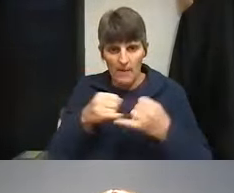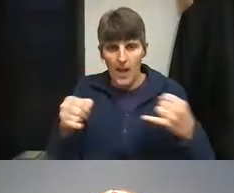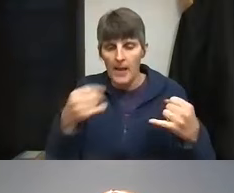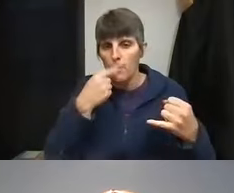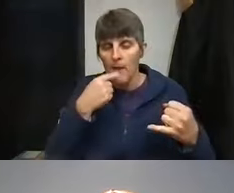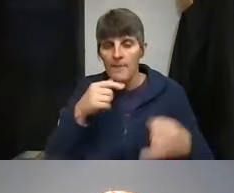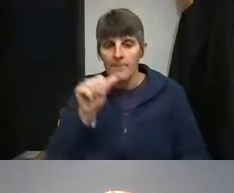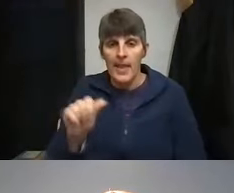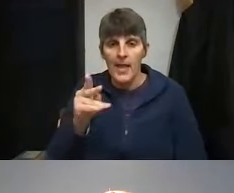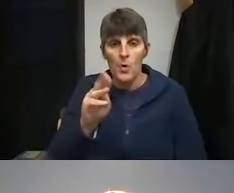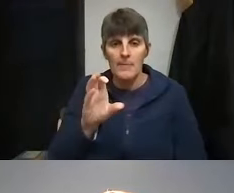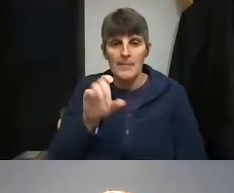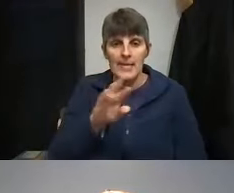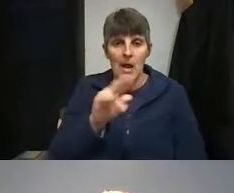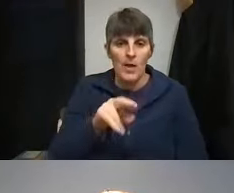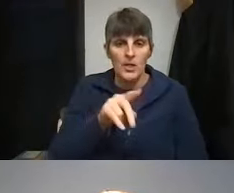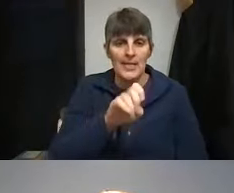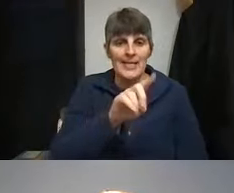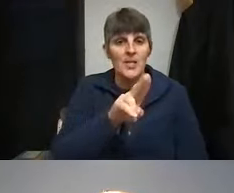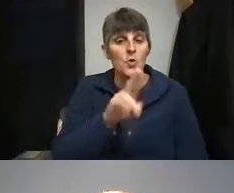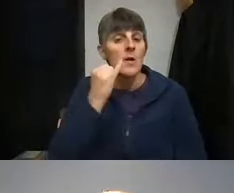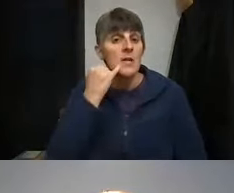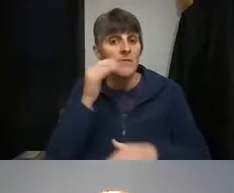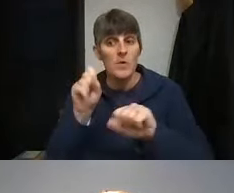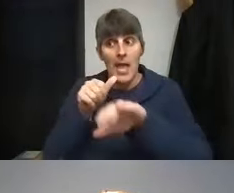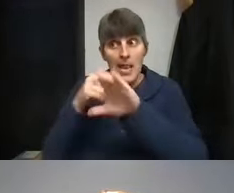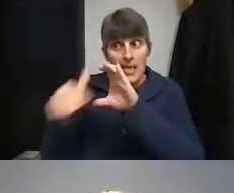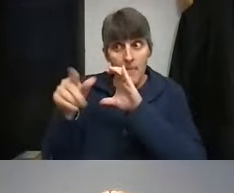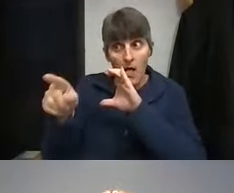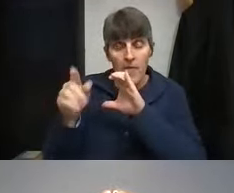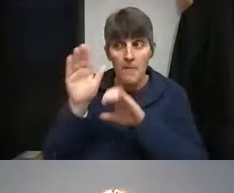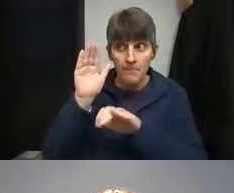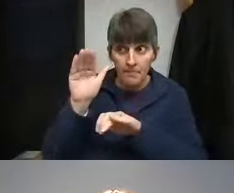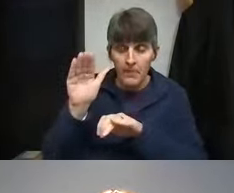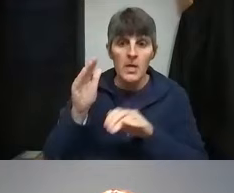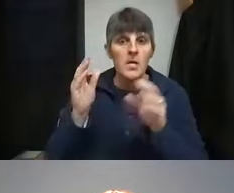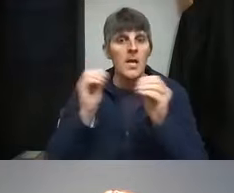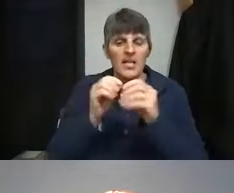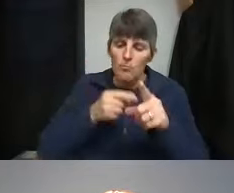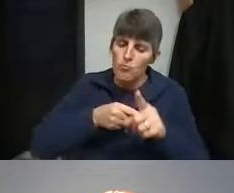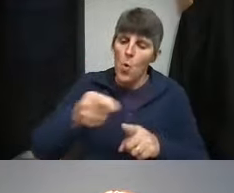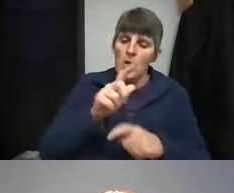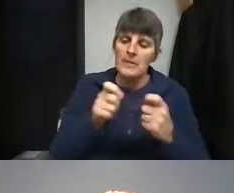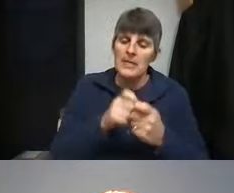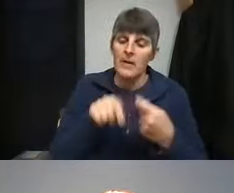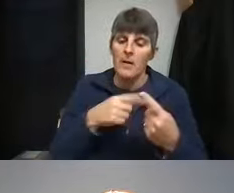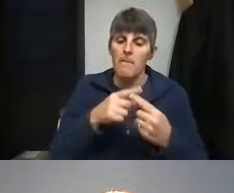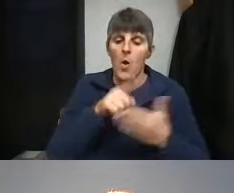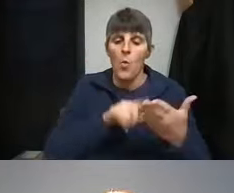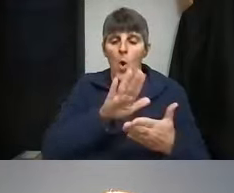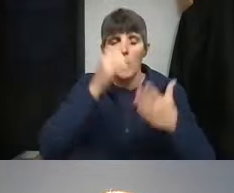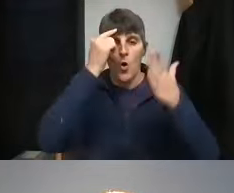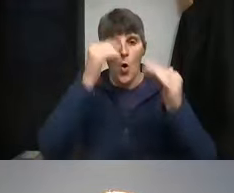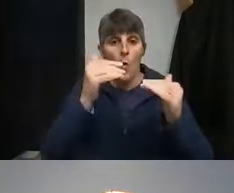familynavigator@urmc.rochester.edu. And if you can send them an email that is a little more specific about what you're hoping